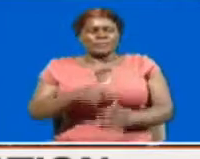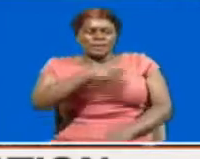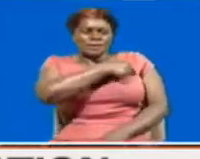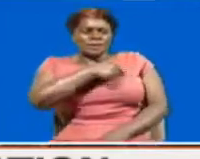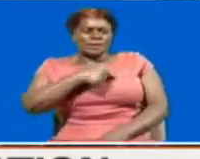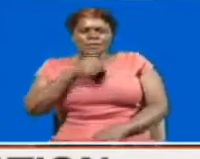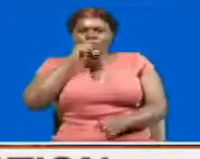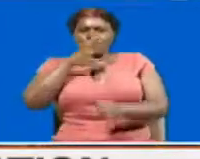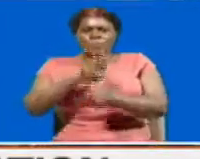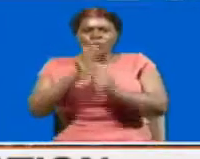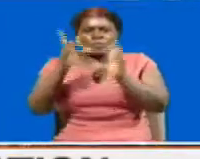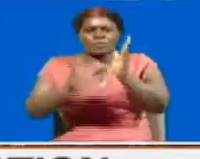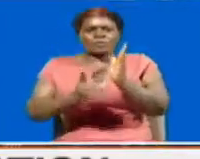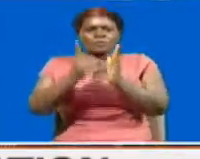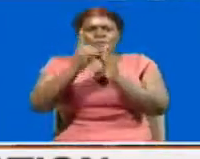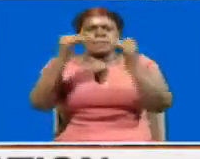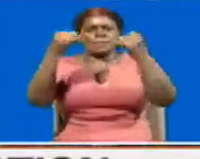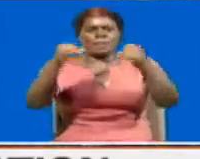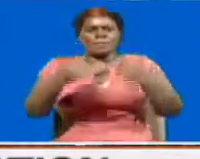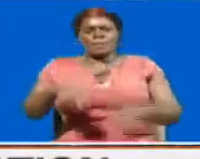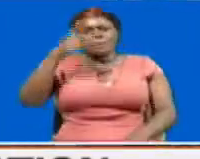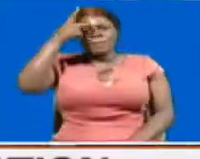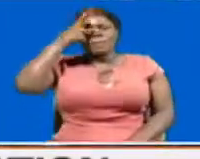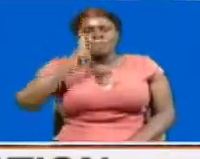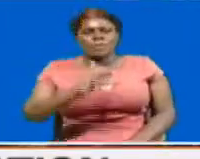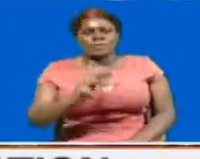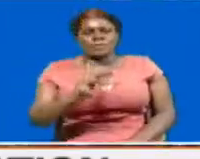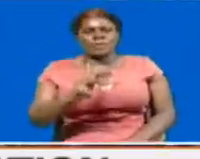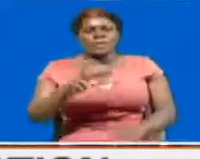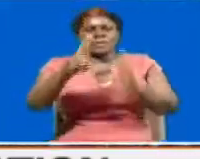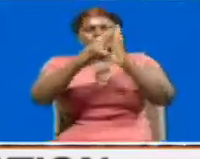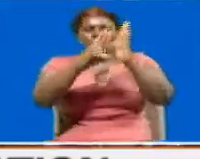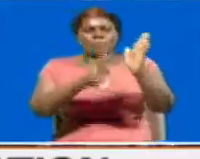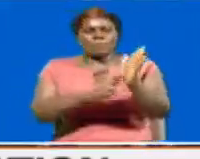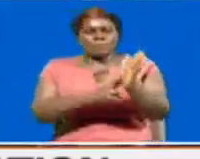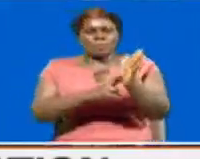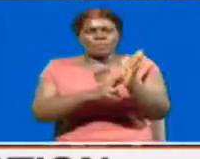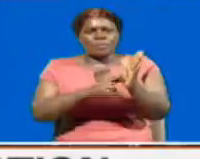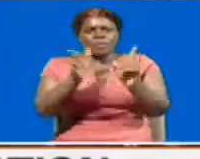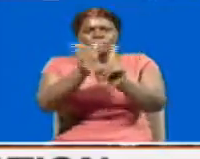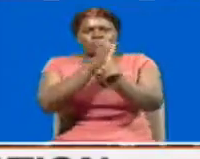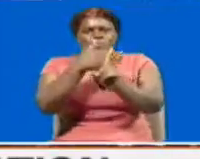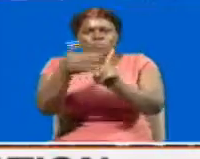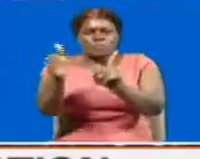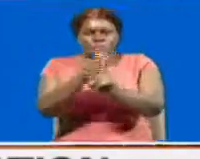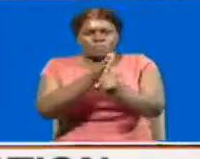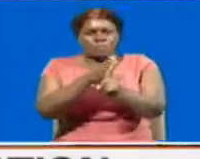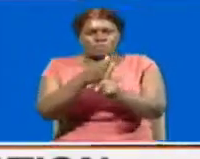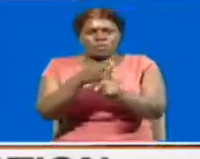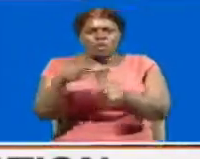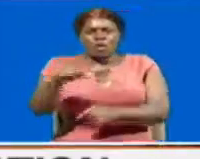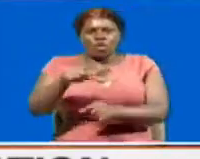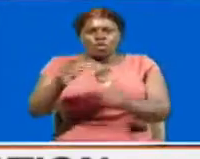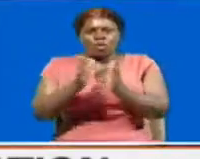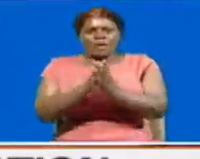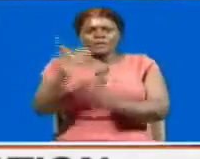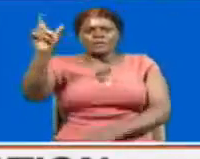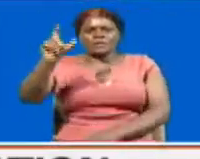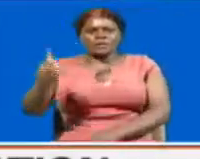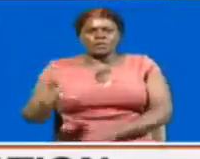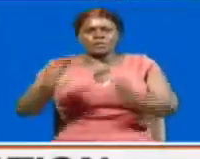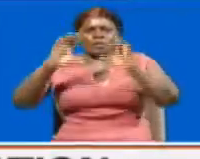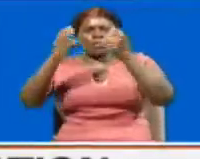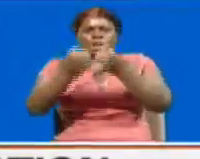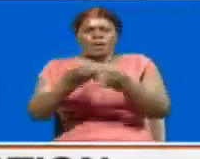delegates committed to develop and implement policies, regulations, and incentives aimed at attracting local, regional, and